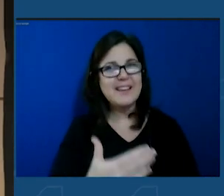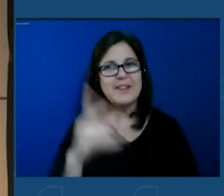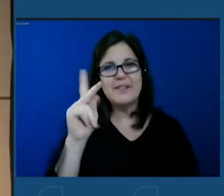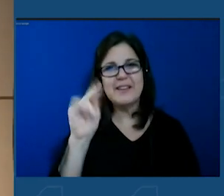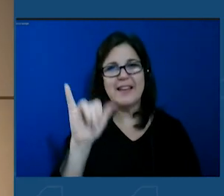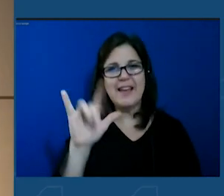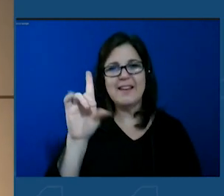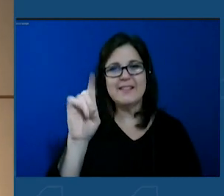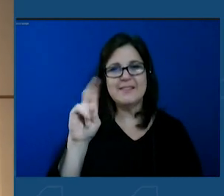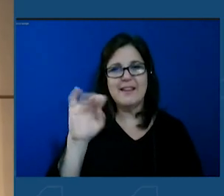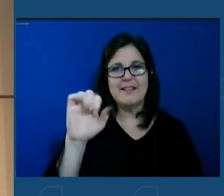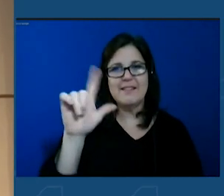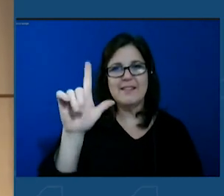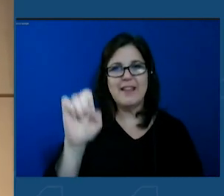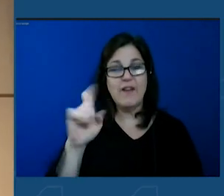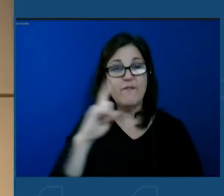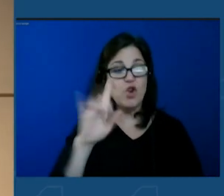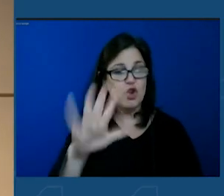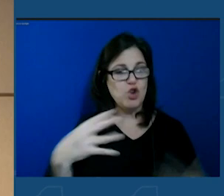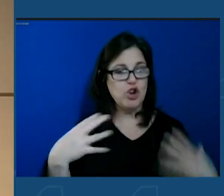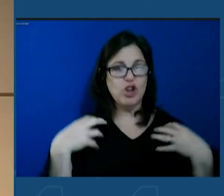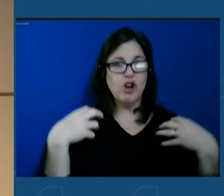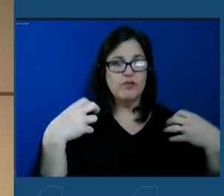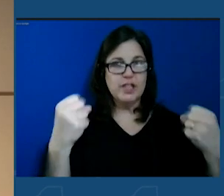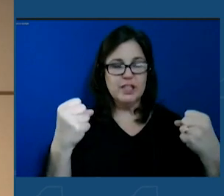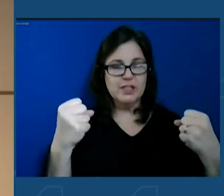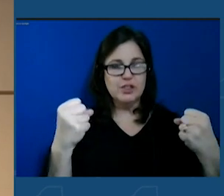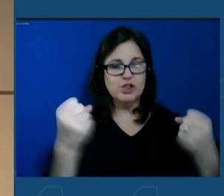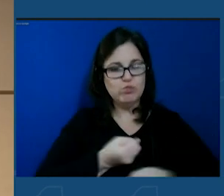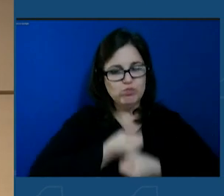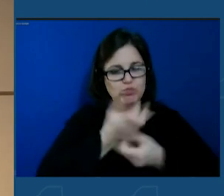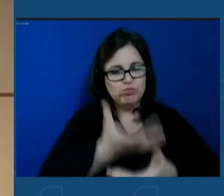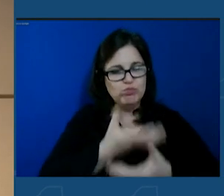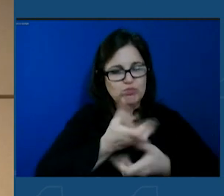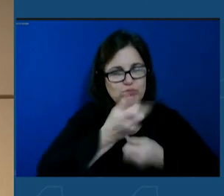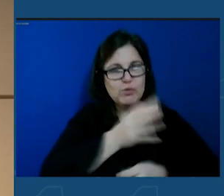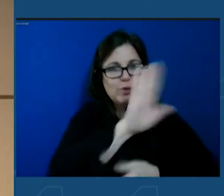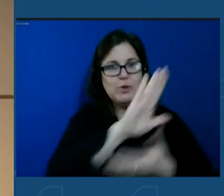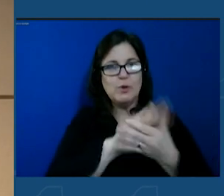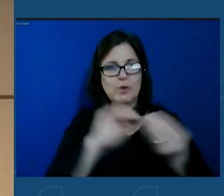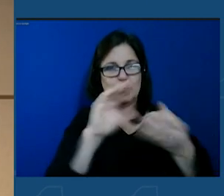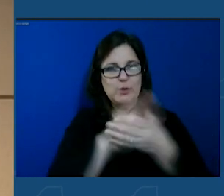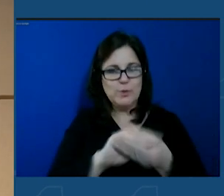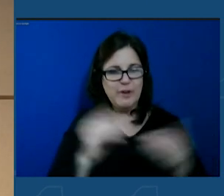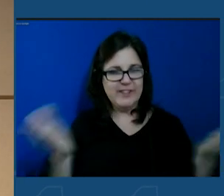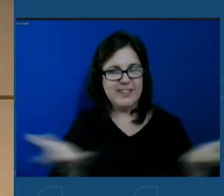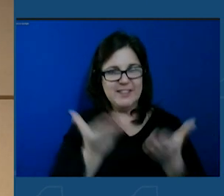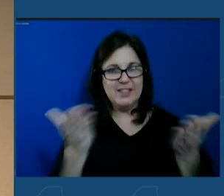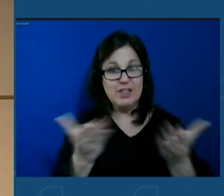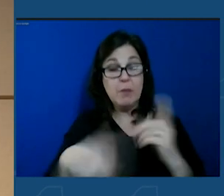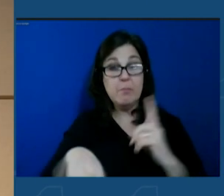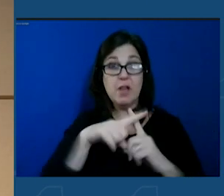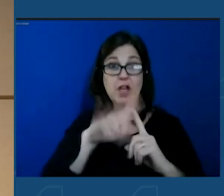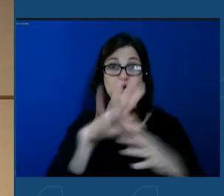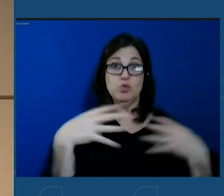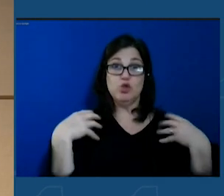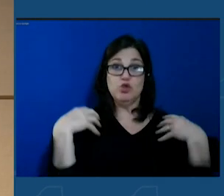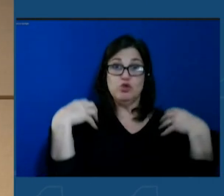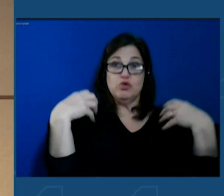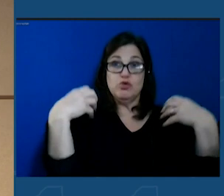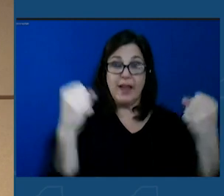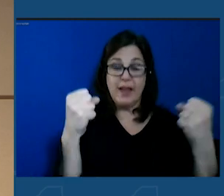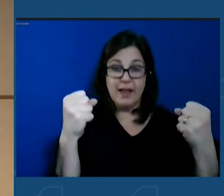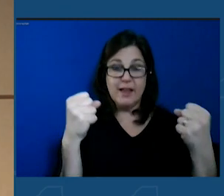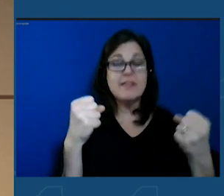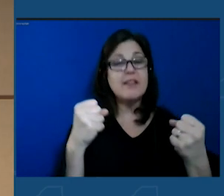for the courage to share your story with all of us and for your strength in moving this conversation forward.